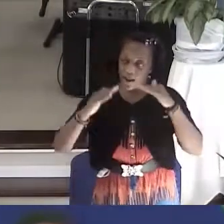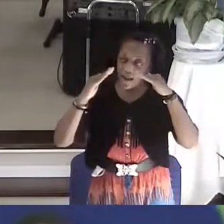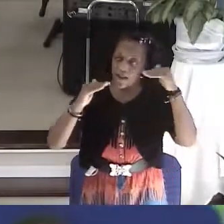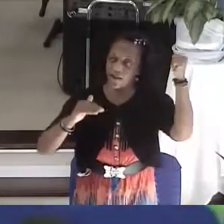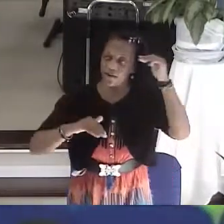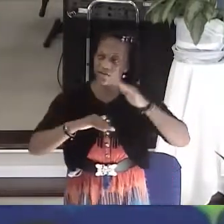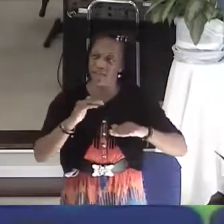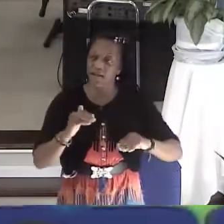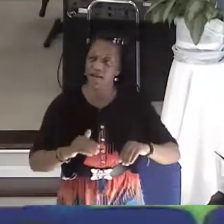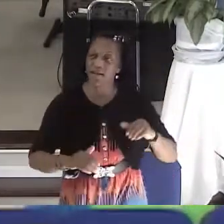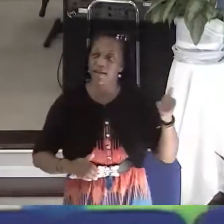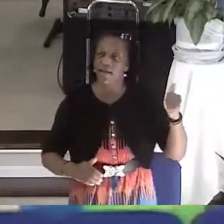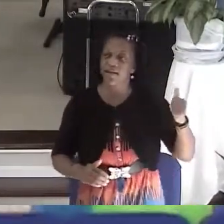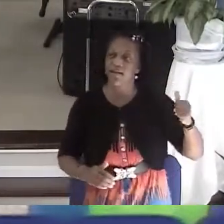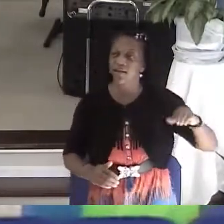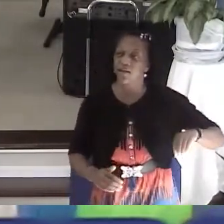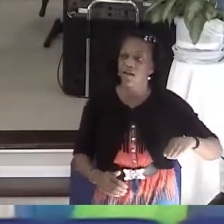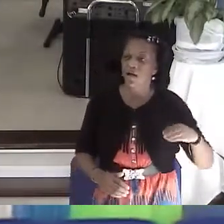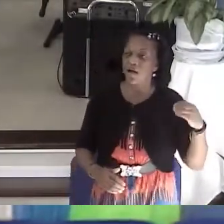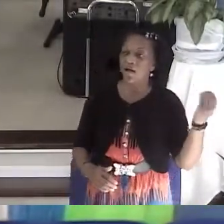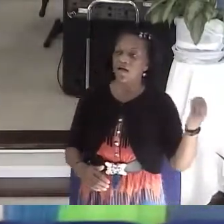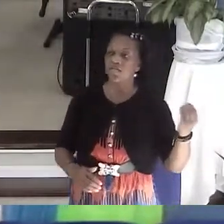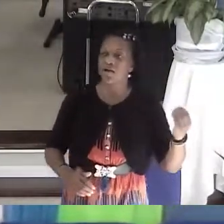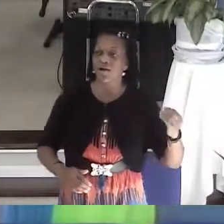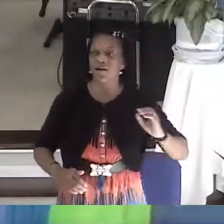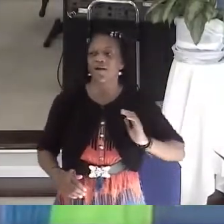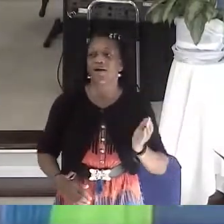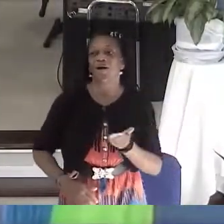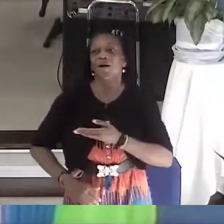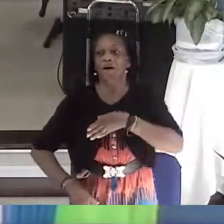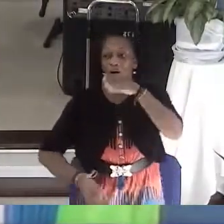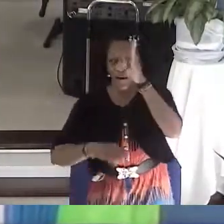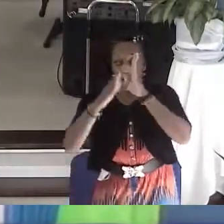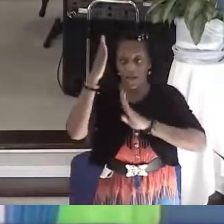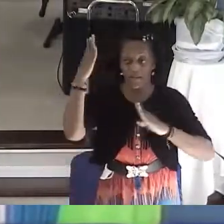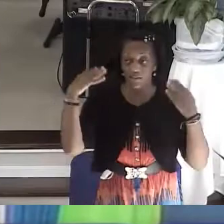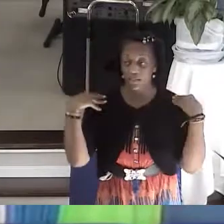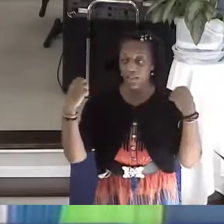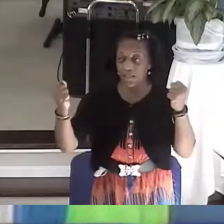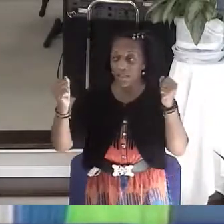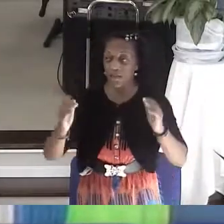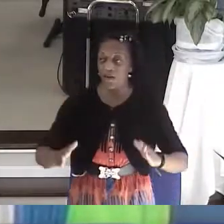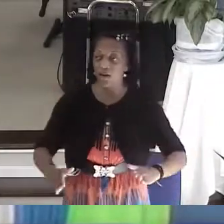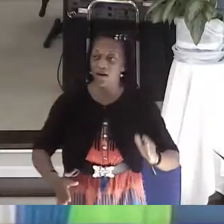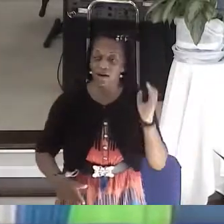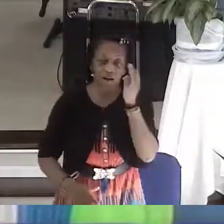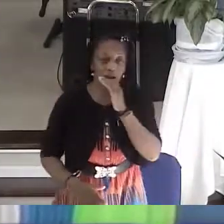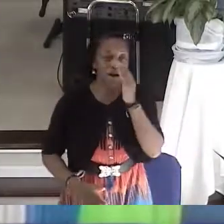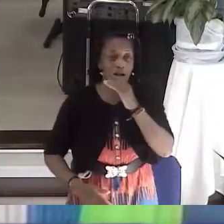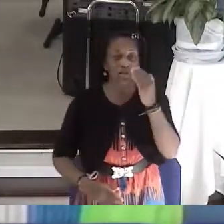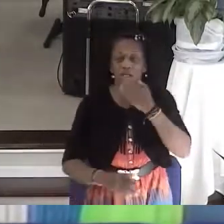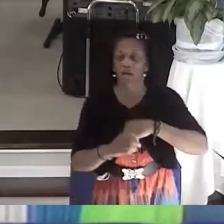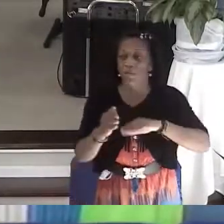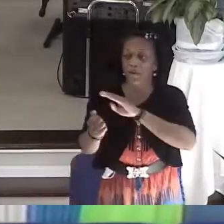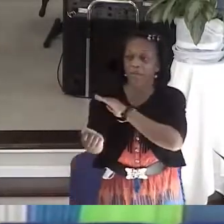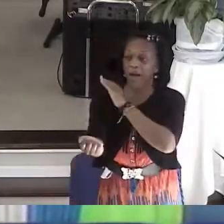are higher than any other. Our God is healer,